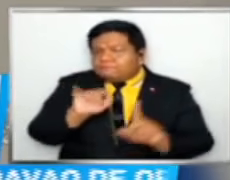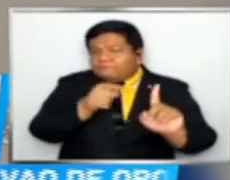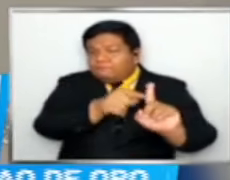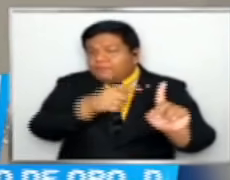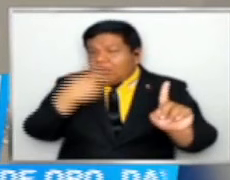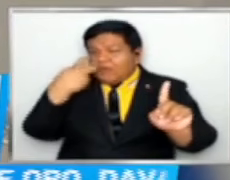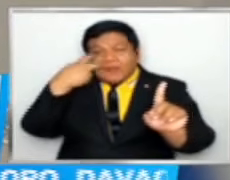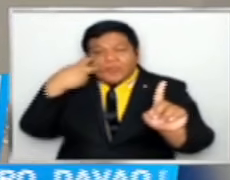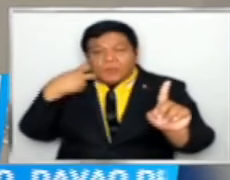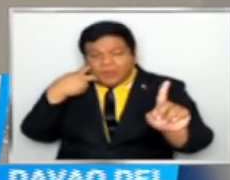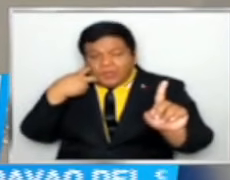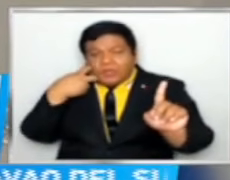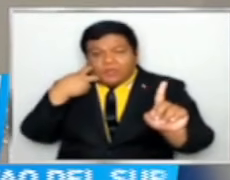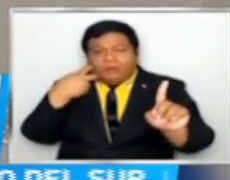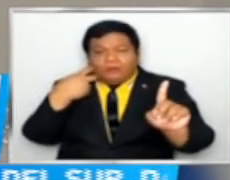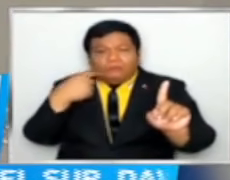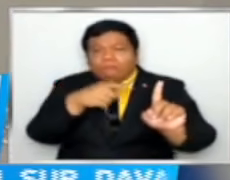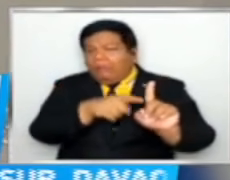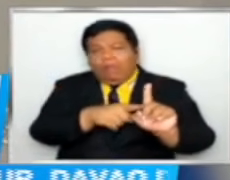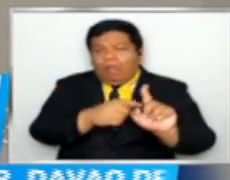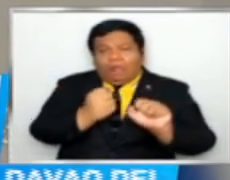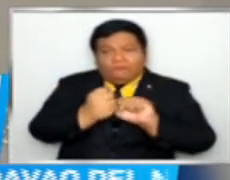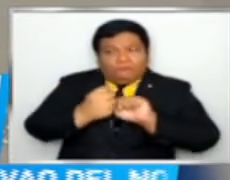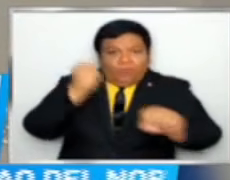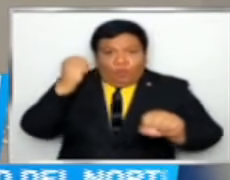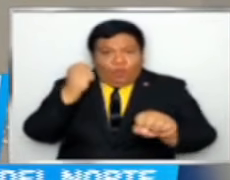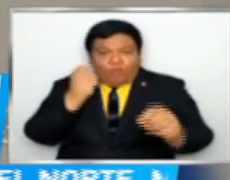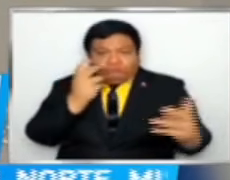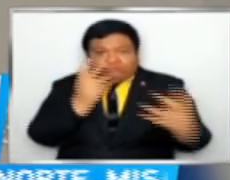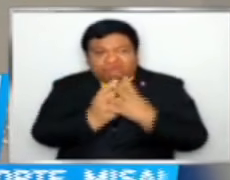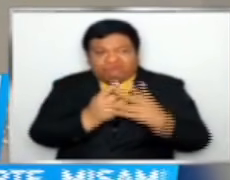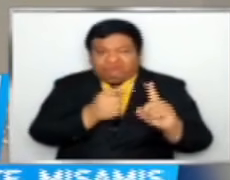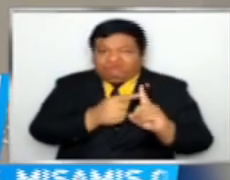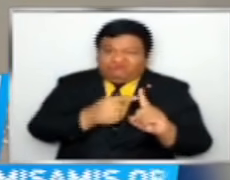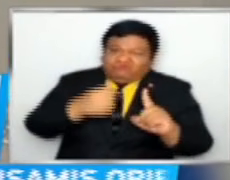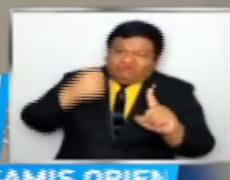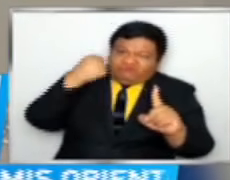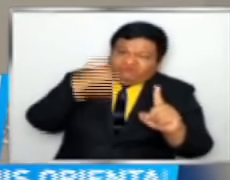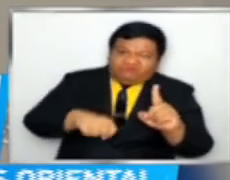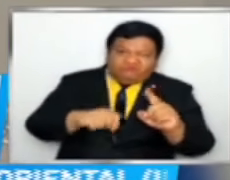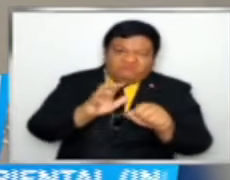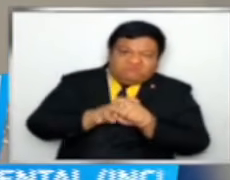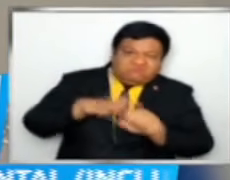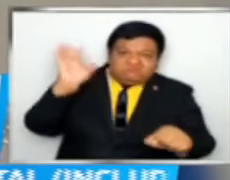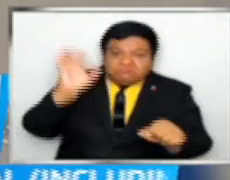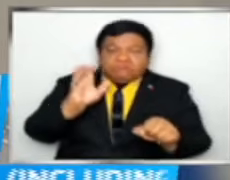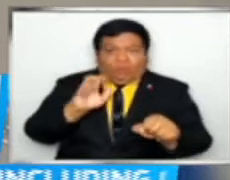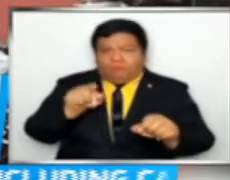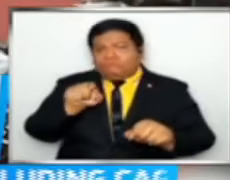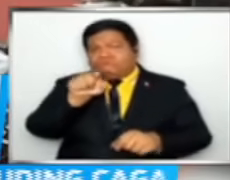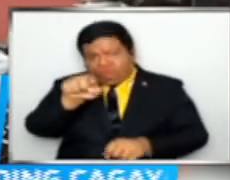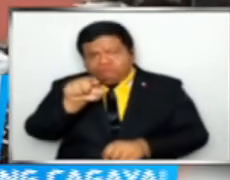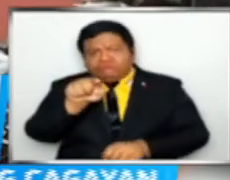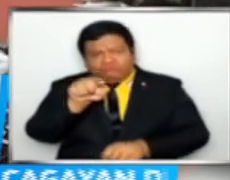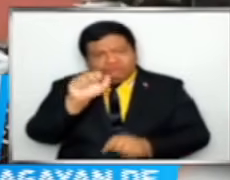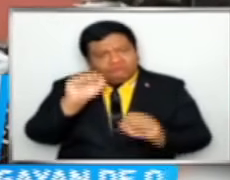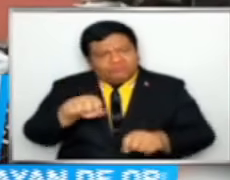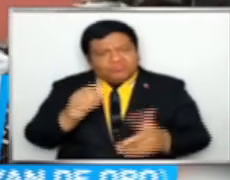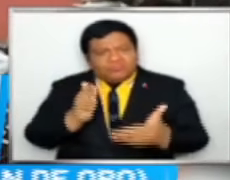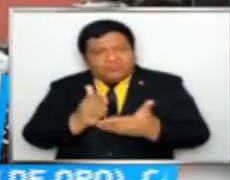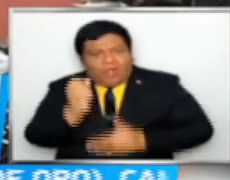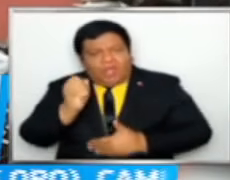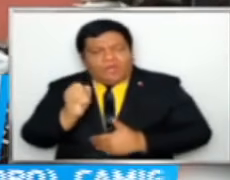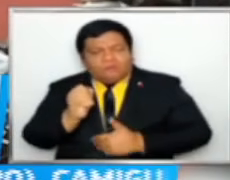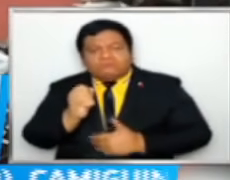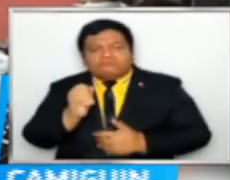they resist arrest violently, then you have every right also to